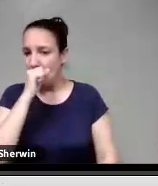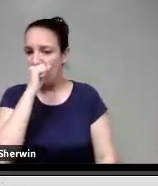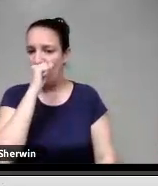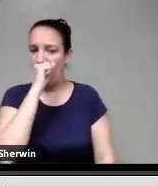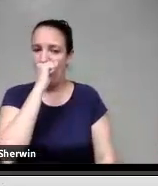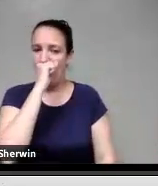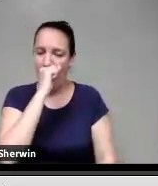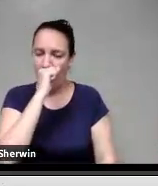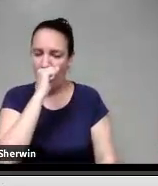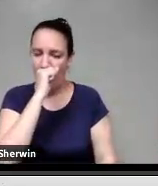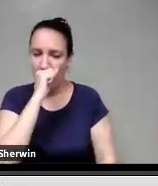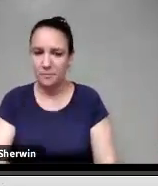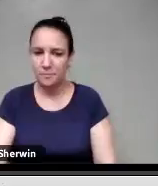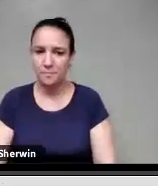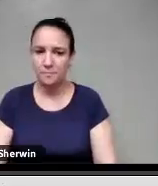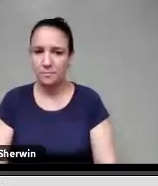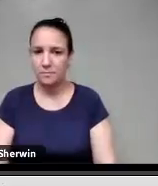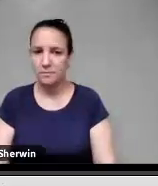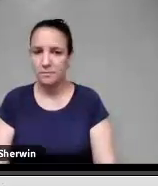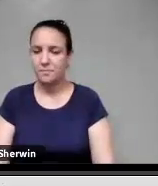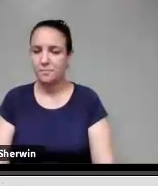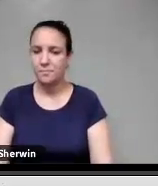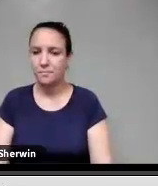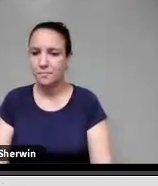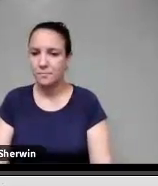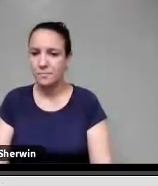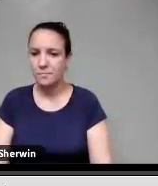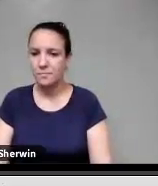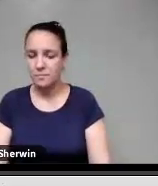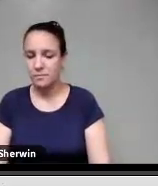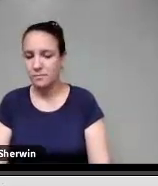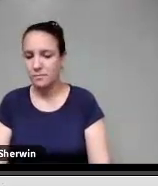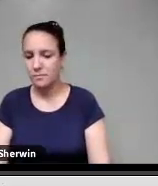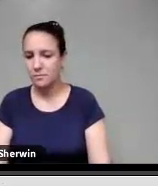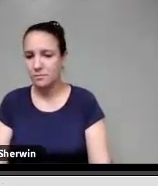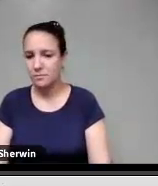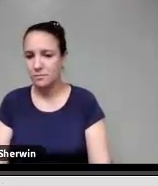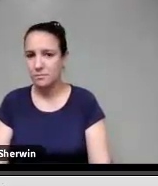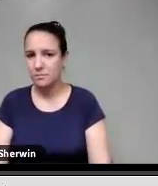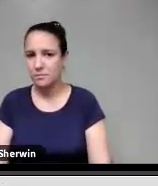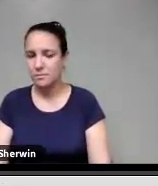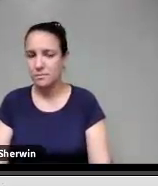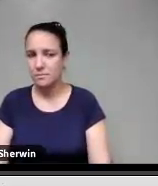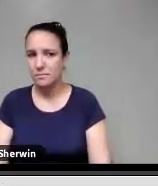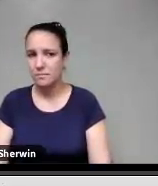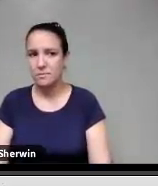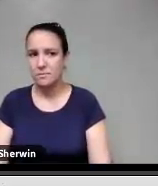questions all the time and present things that you're not expecting. So I know you can handle that part.